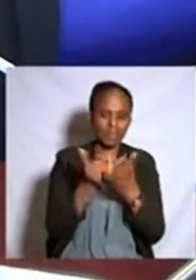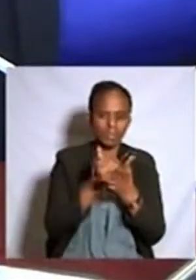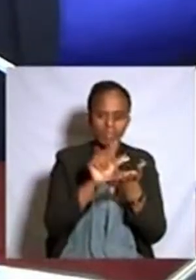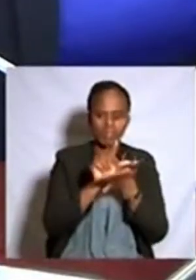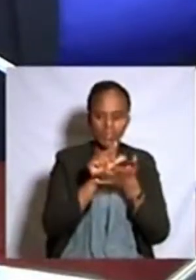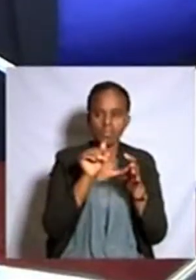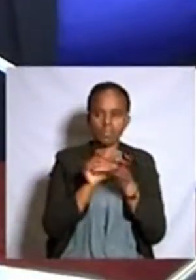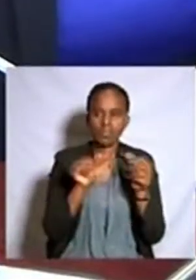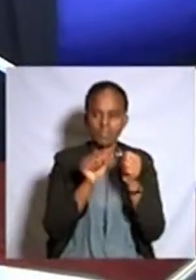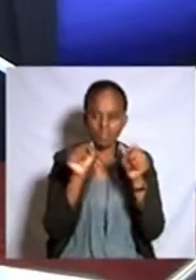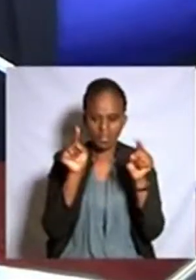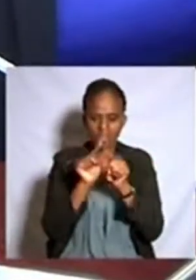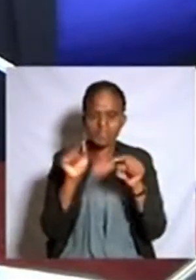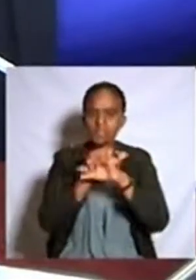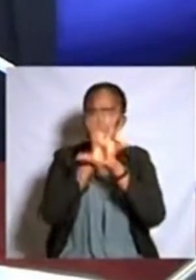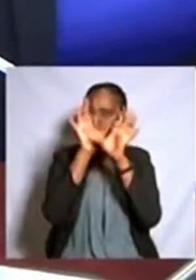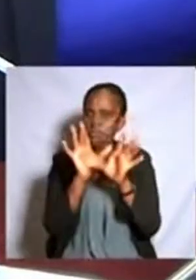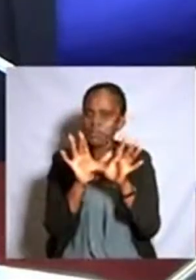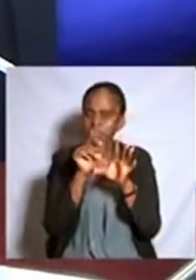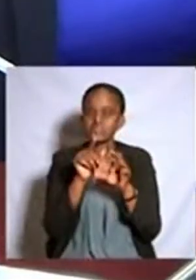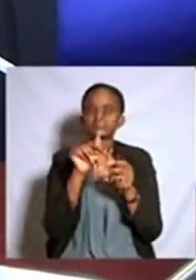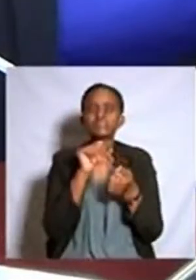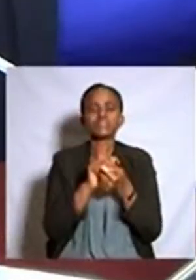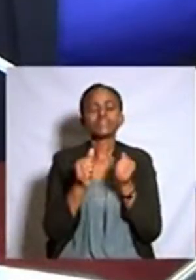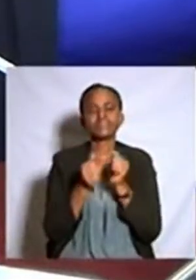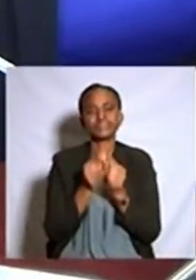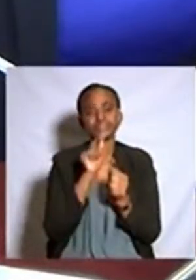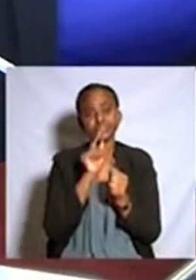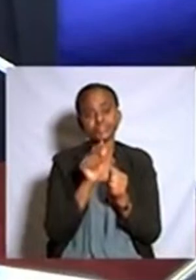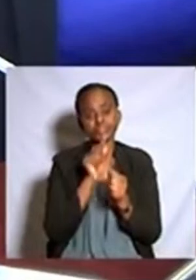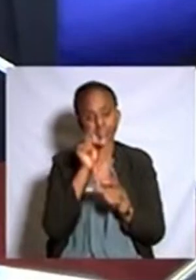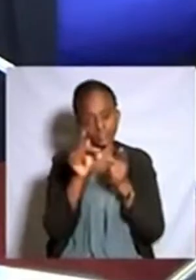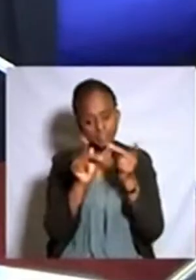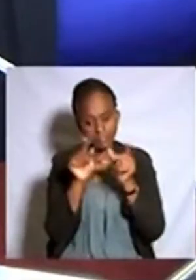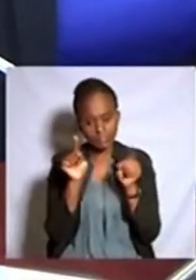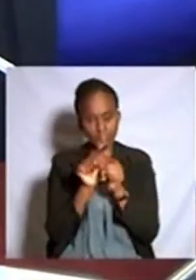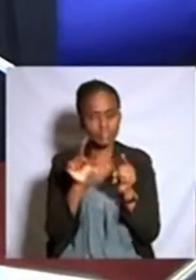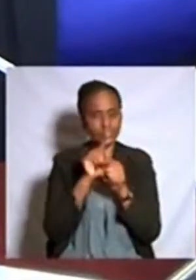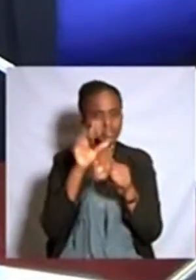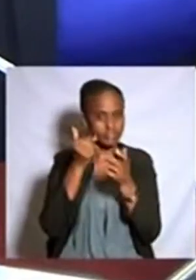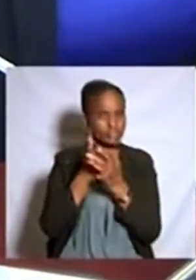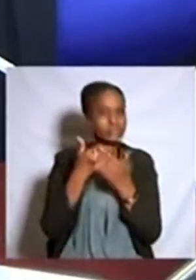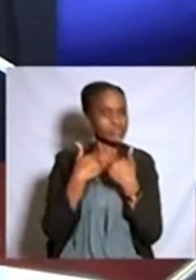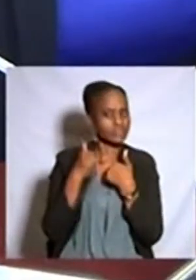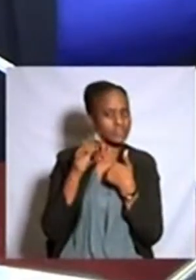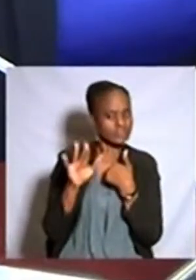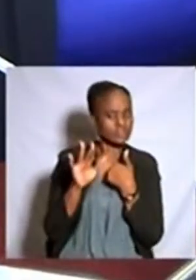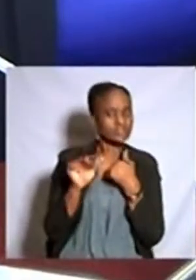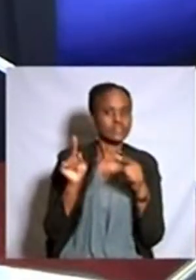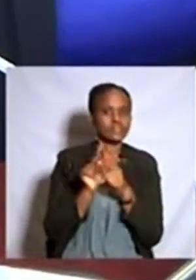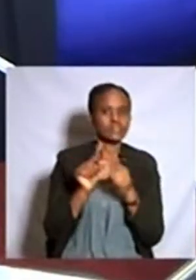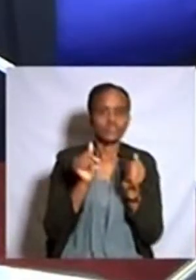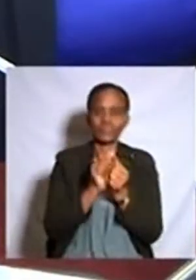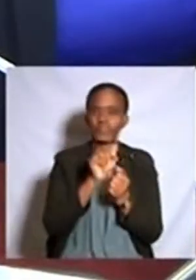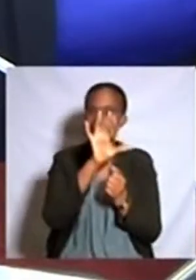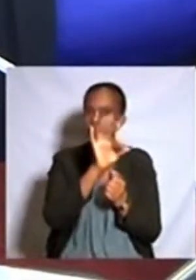system to correct the anomaly. This process of obtaining customer consent is currently ongoing, with 91 loans remaining